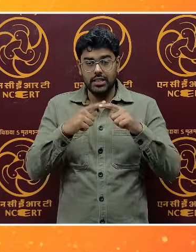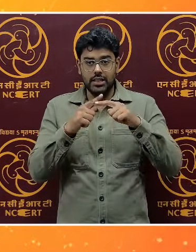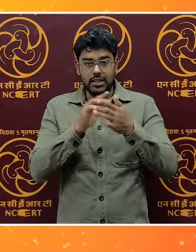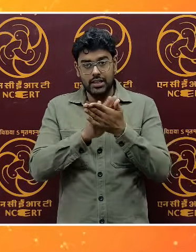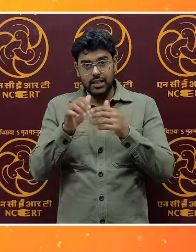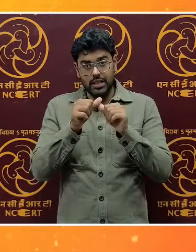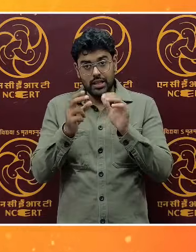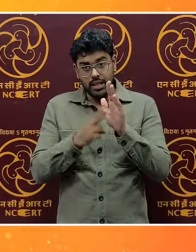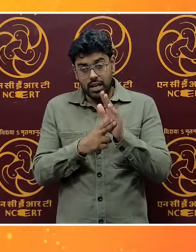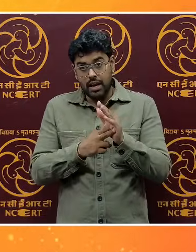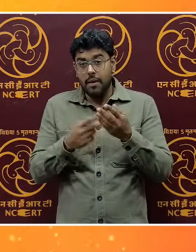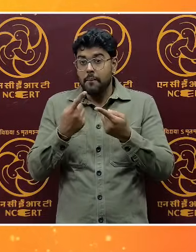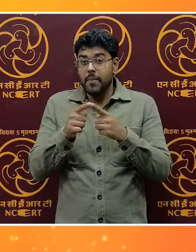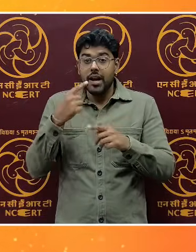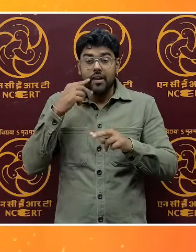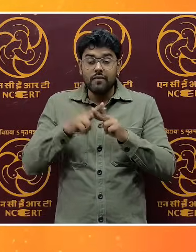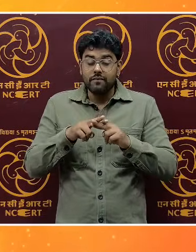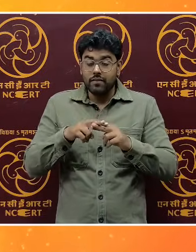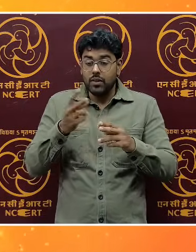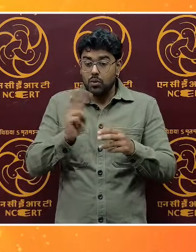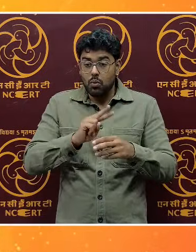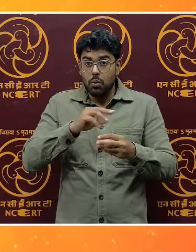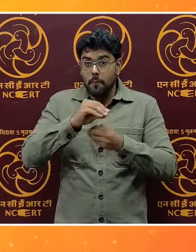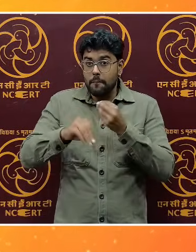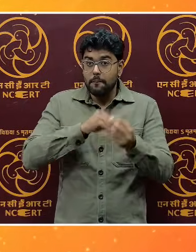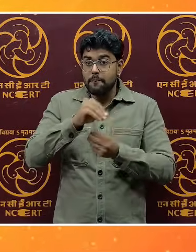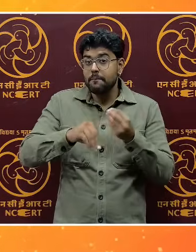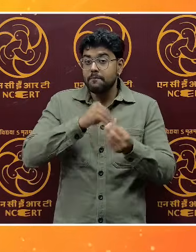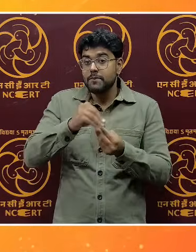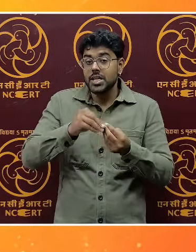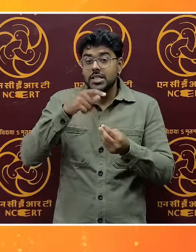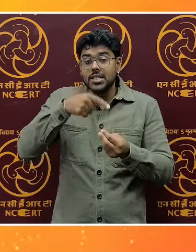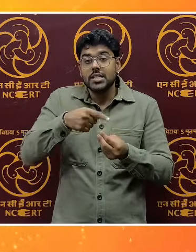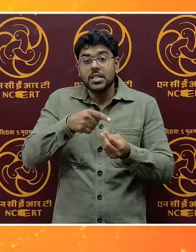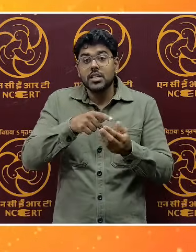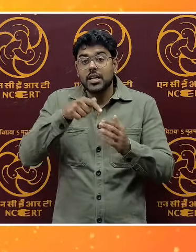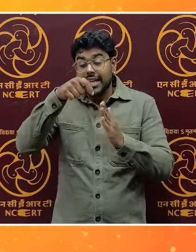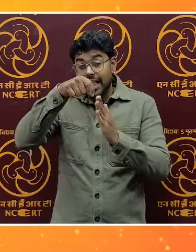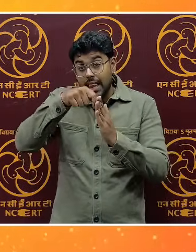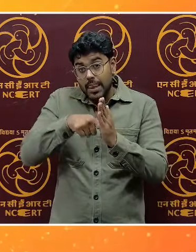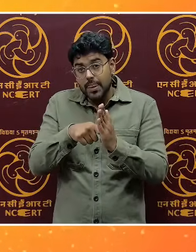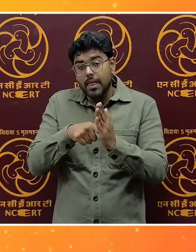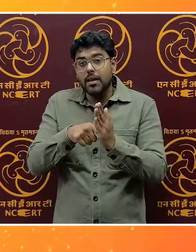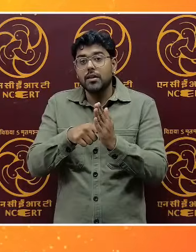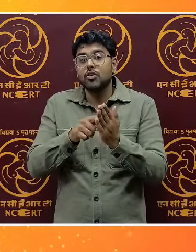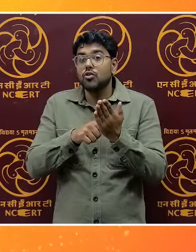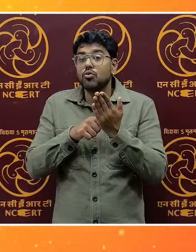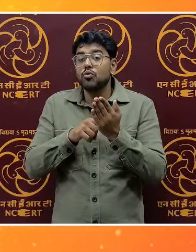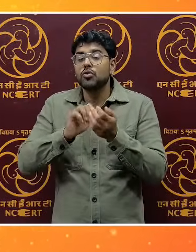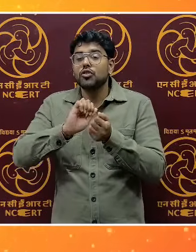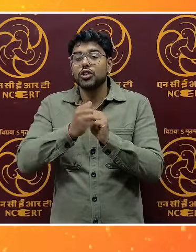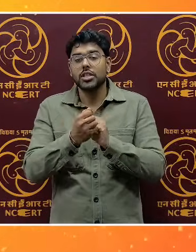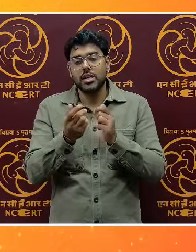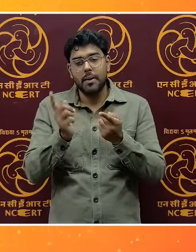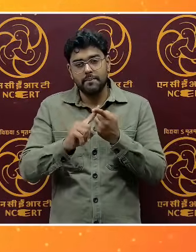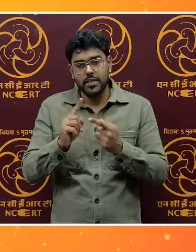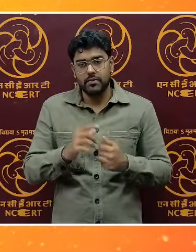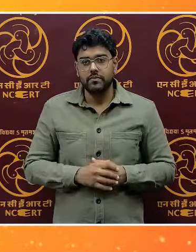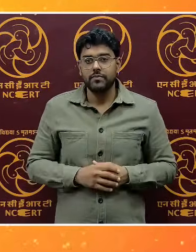But when it is forming NaCl, the properties are completely getting Different. changed. Okay. Right? Next is